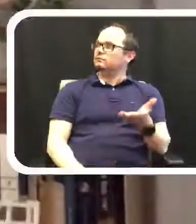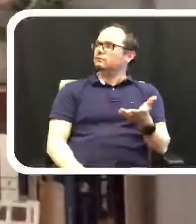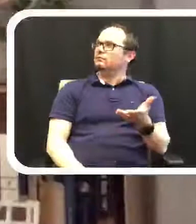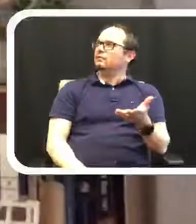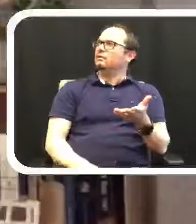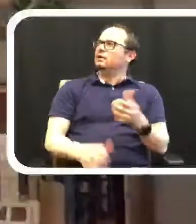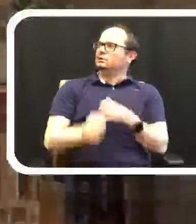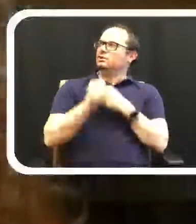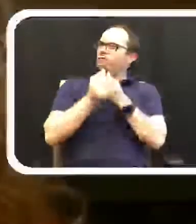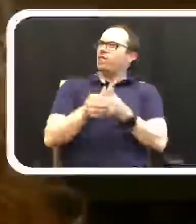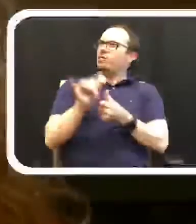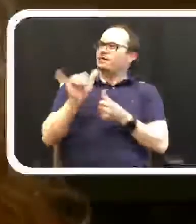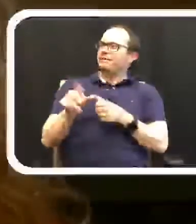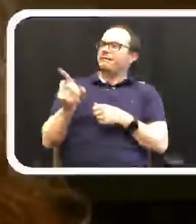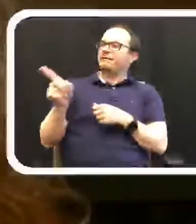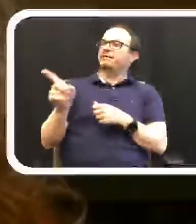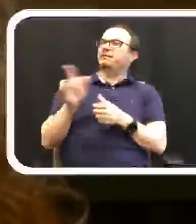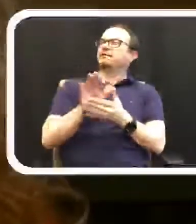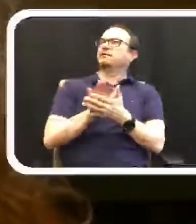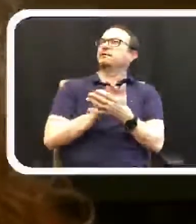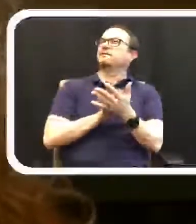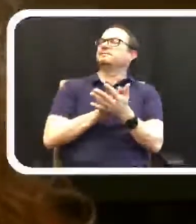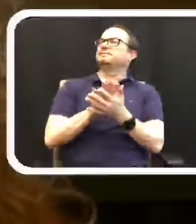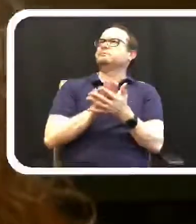And kind of along those lines,